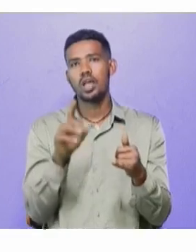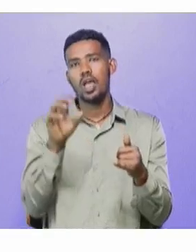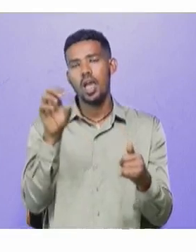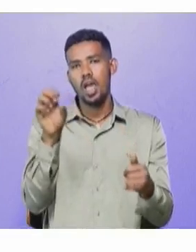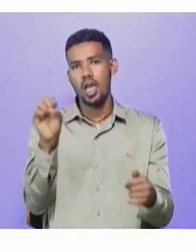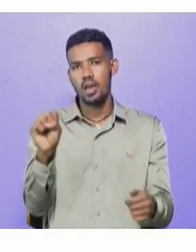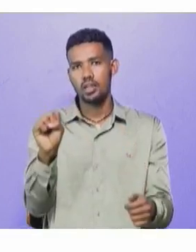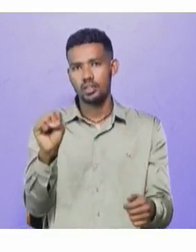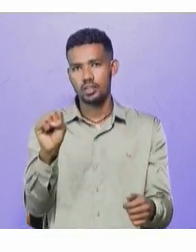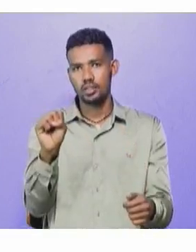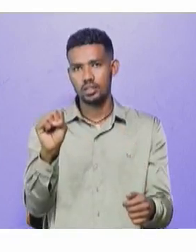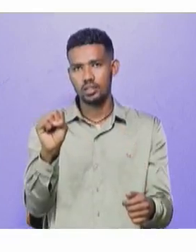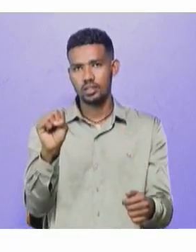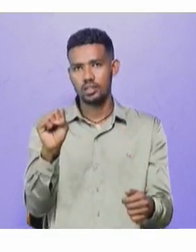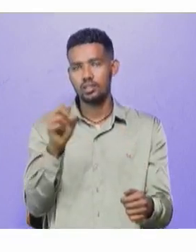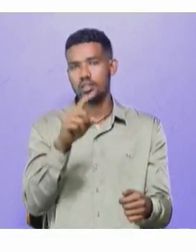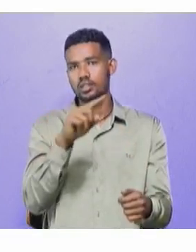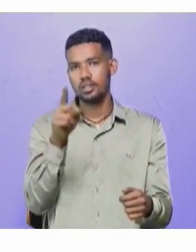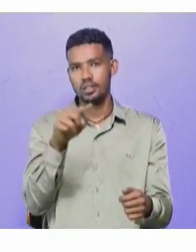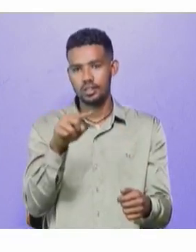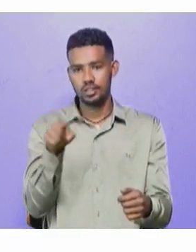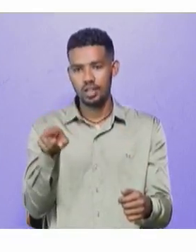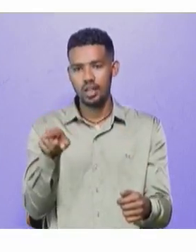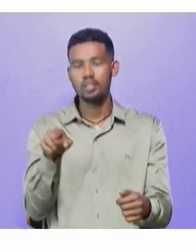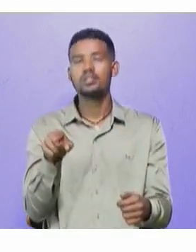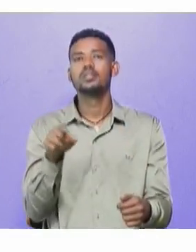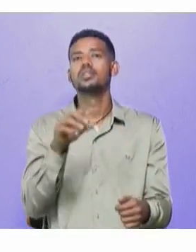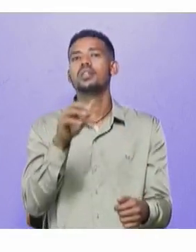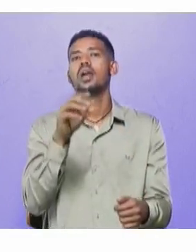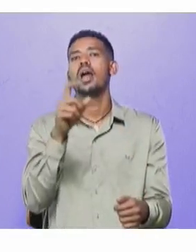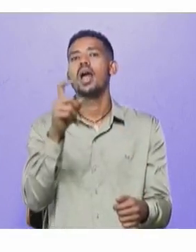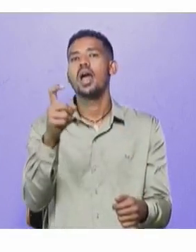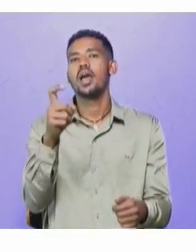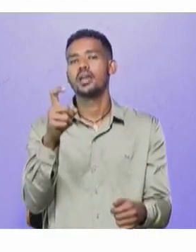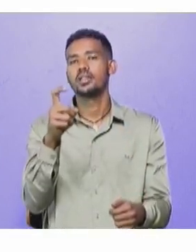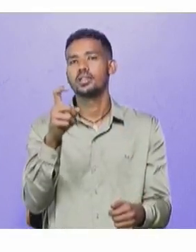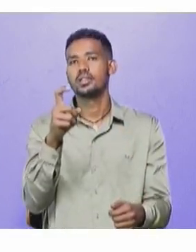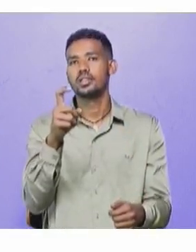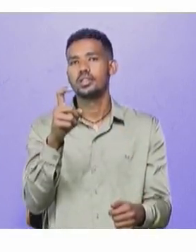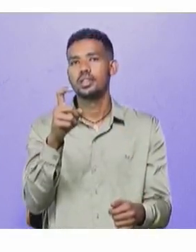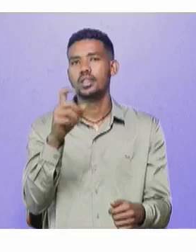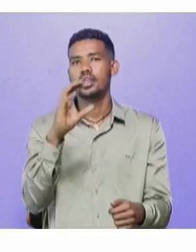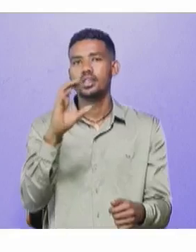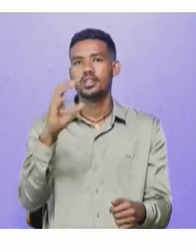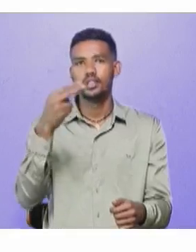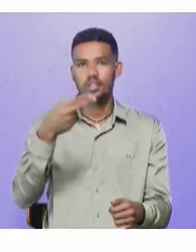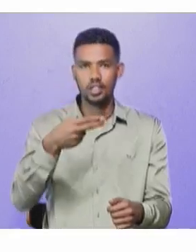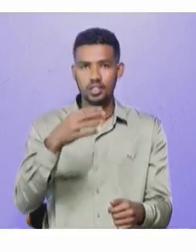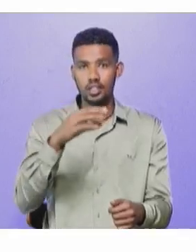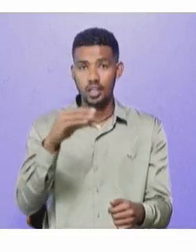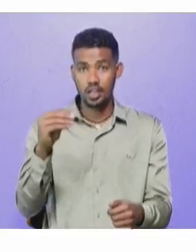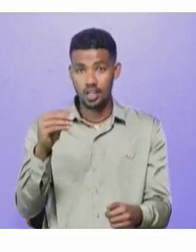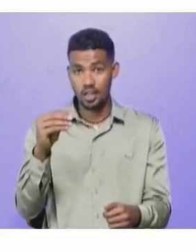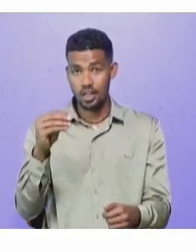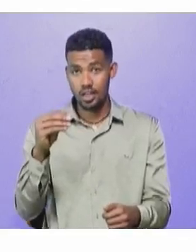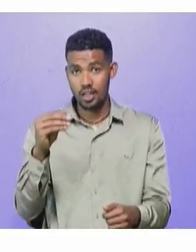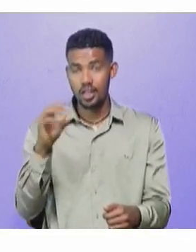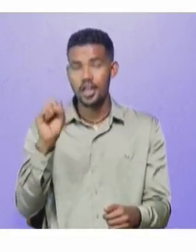s, z, x, ch, and